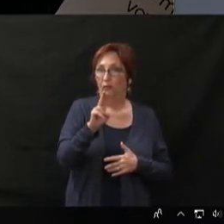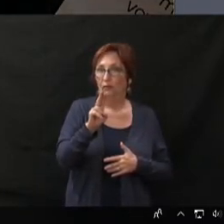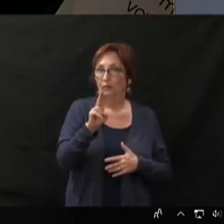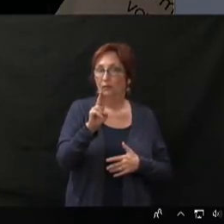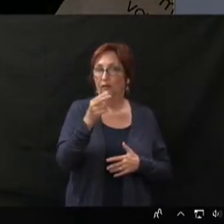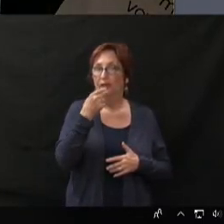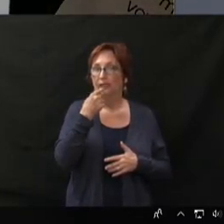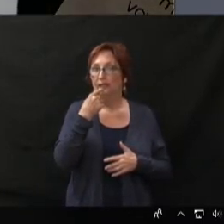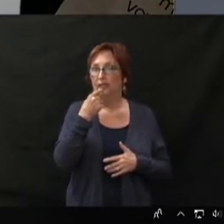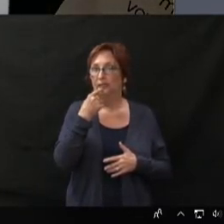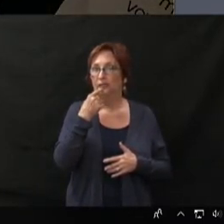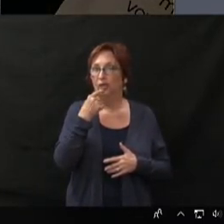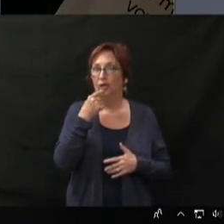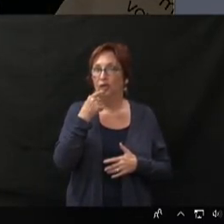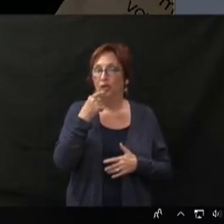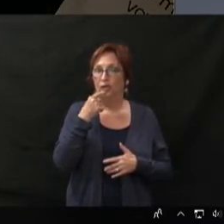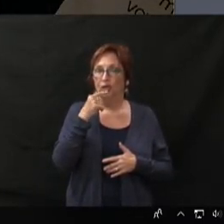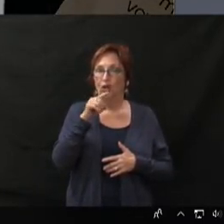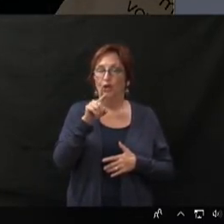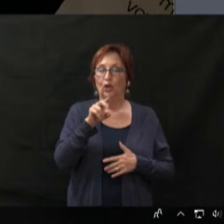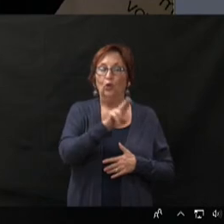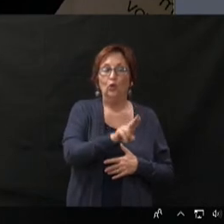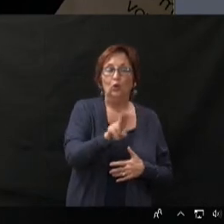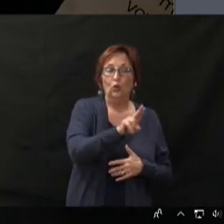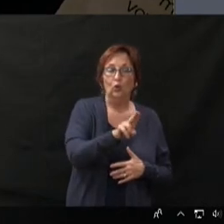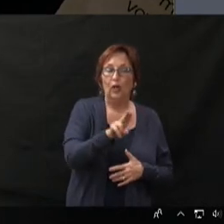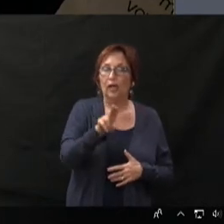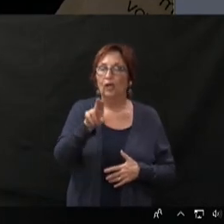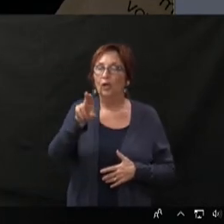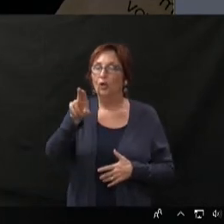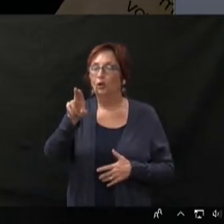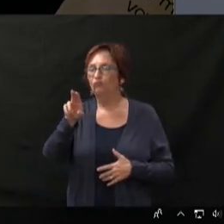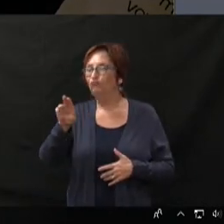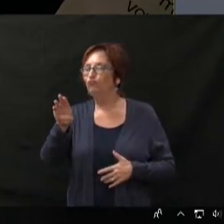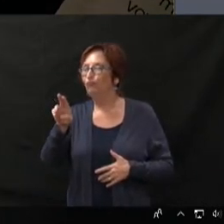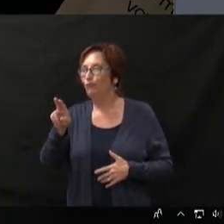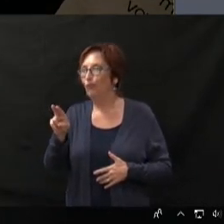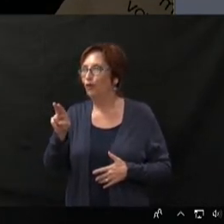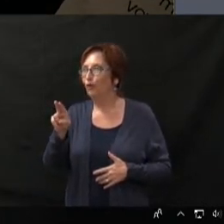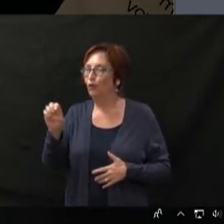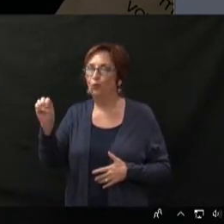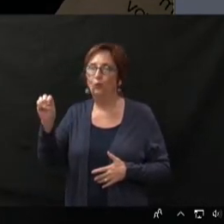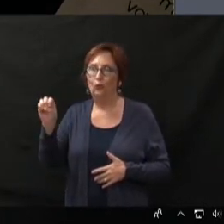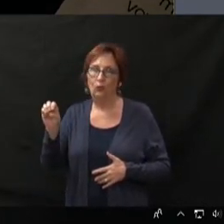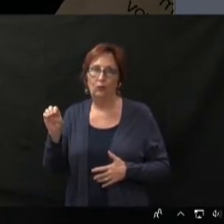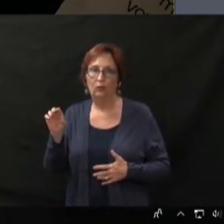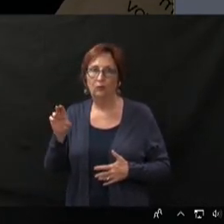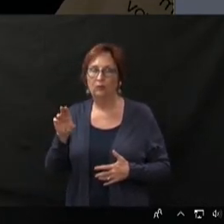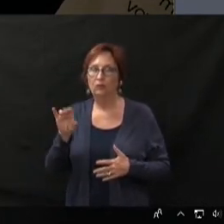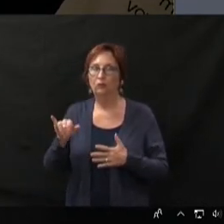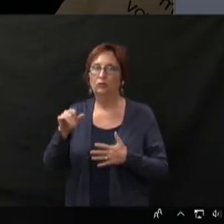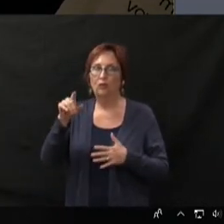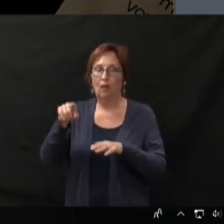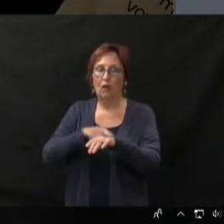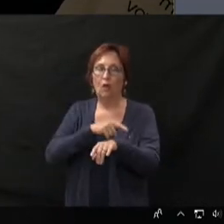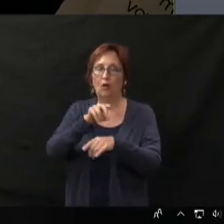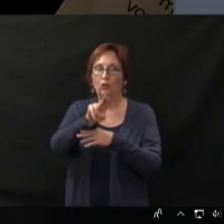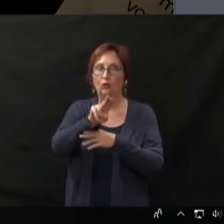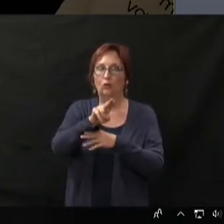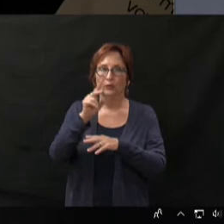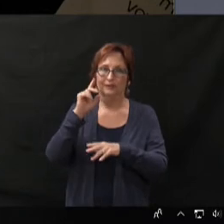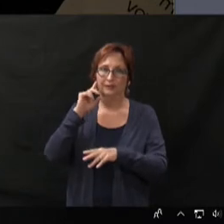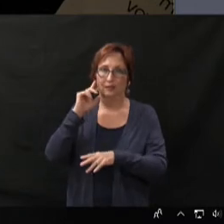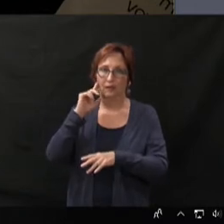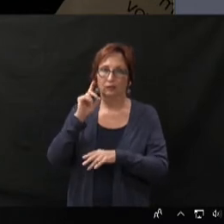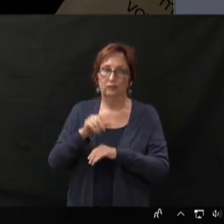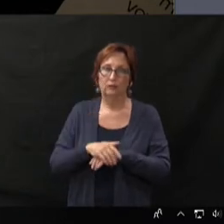it says U and U. And if you realize, if you think about that, those are the long U sounds. And